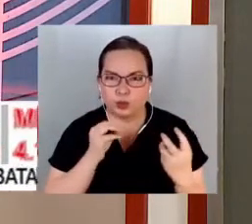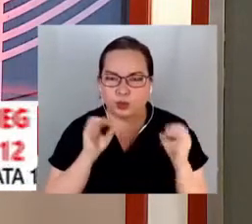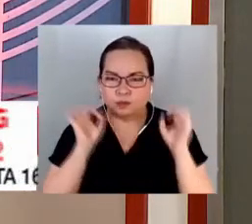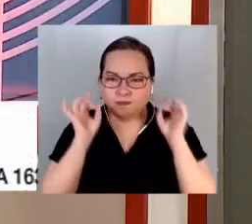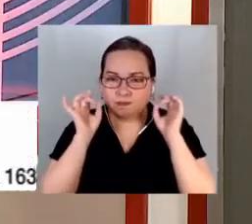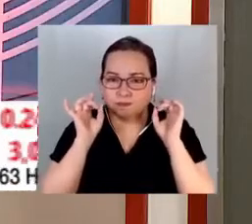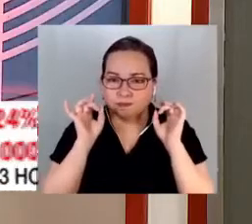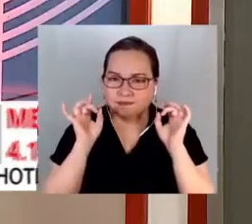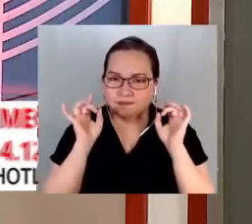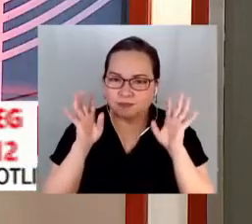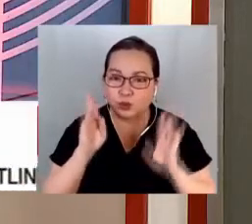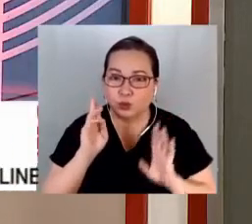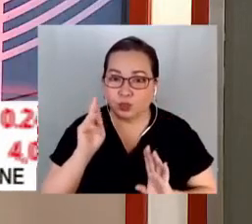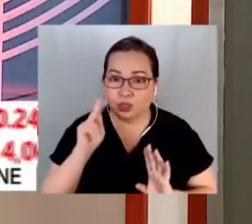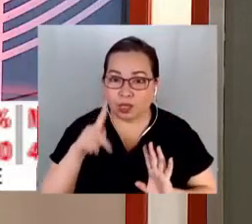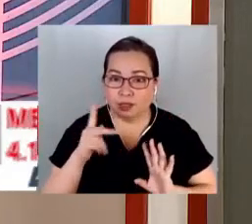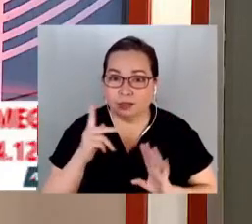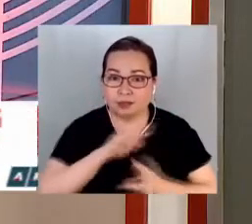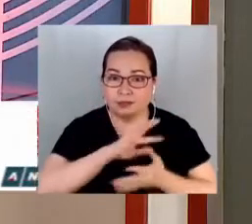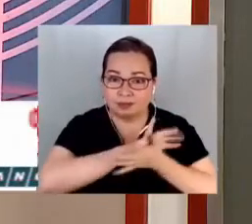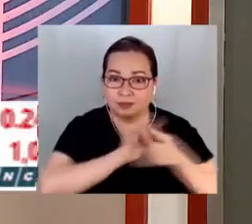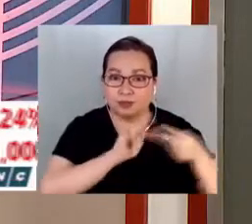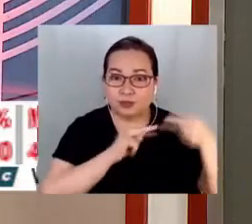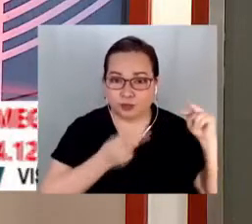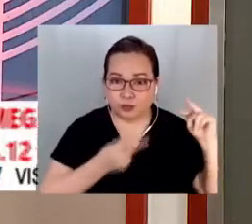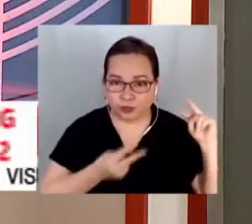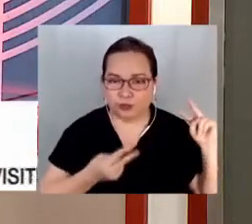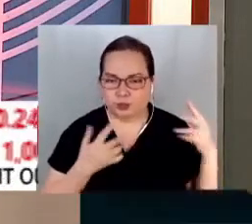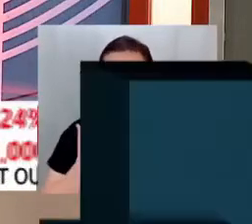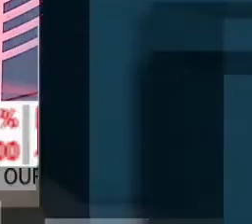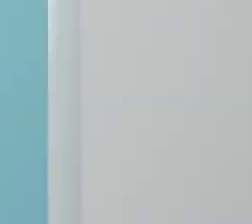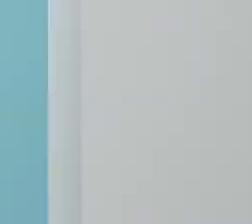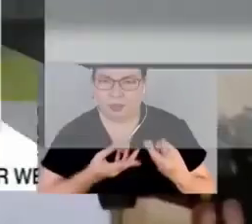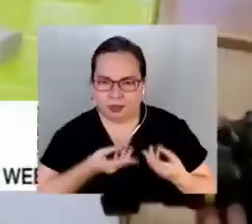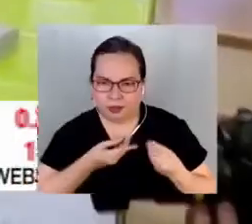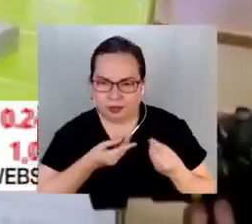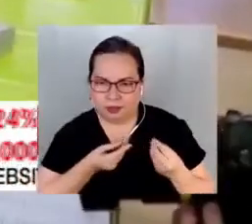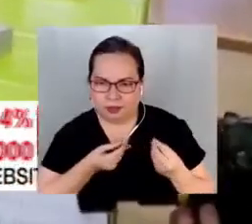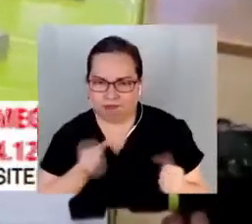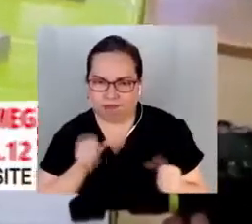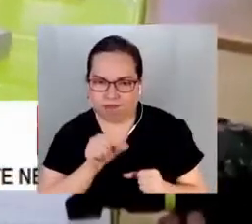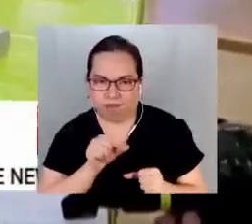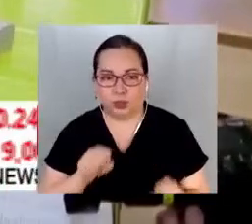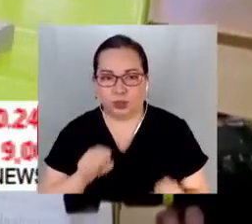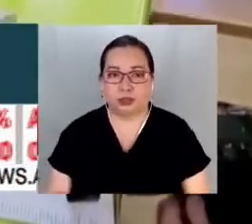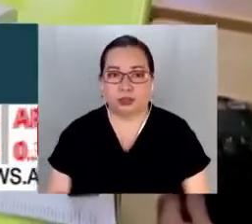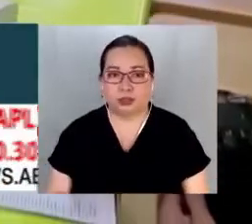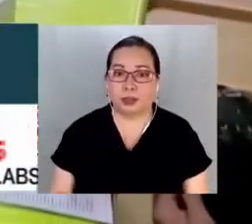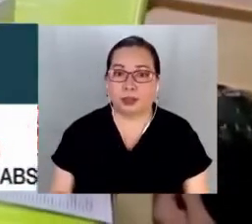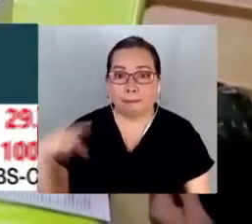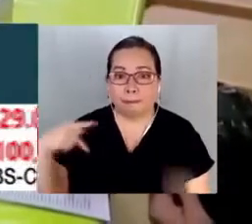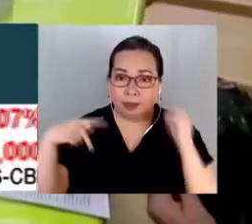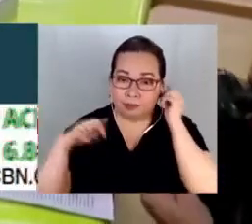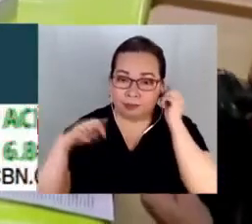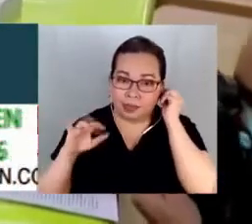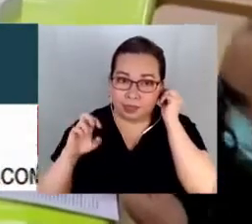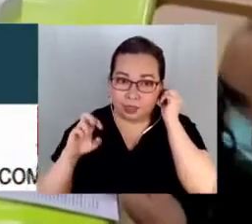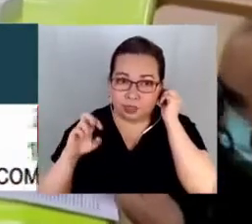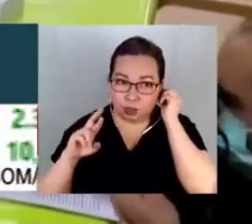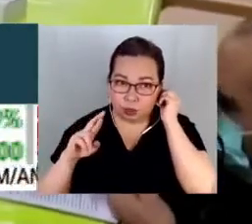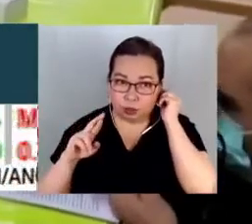variant discovered in the UK. Details in this report. The Pfizer and BioNTech